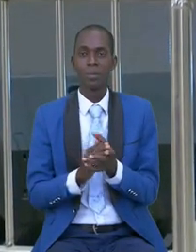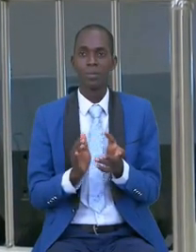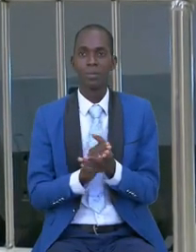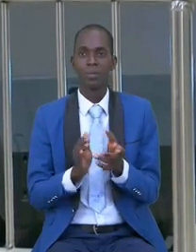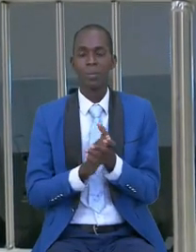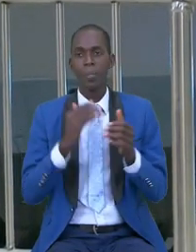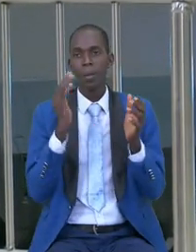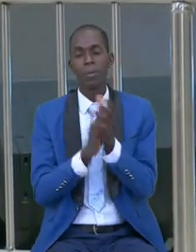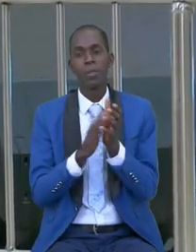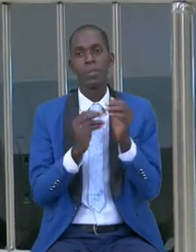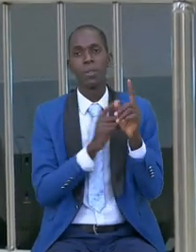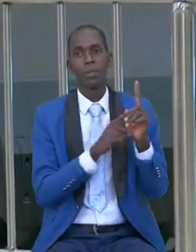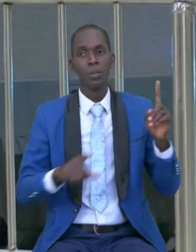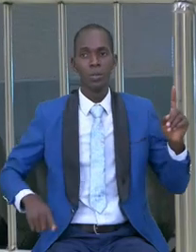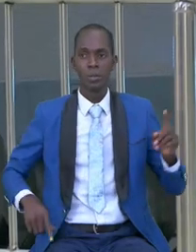Praise the Lord.